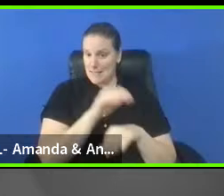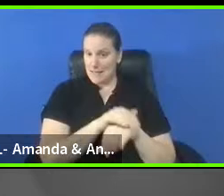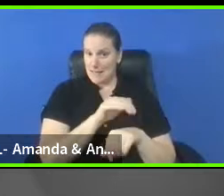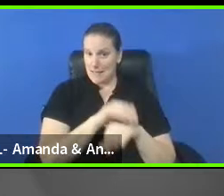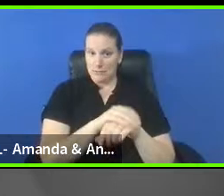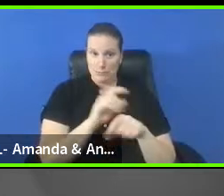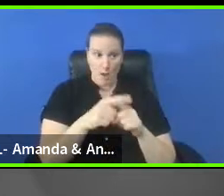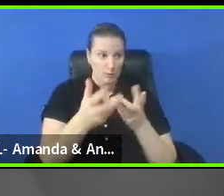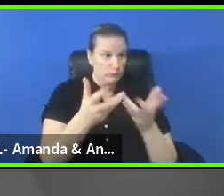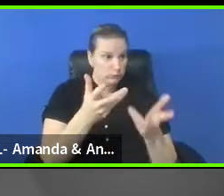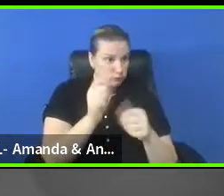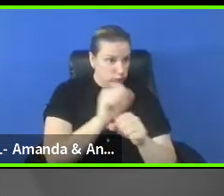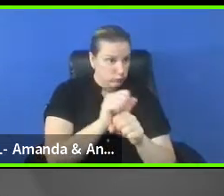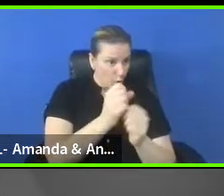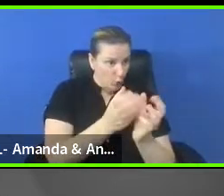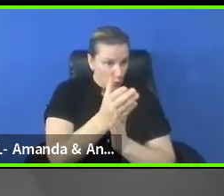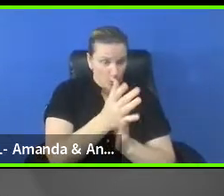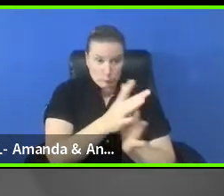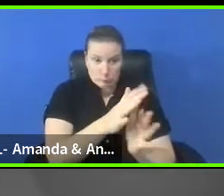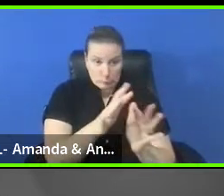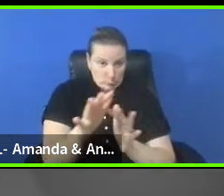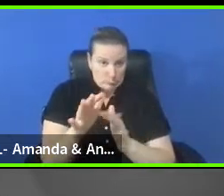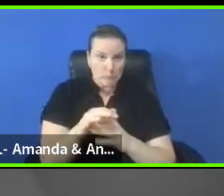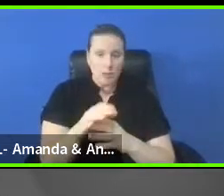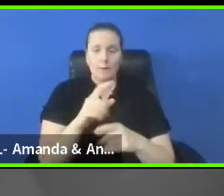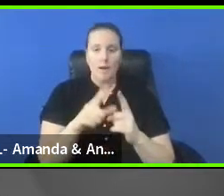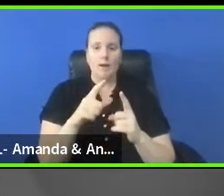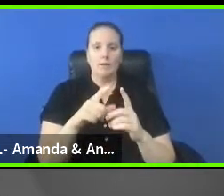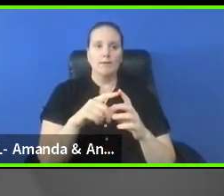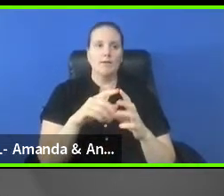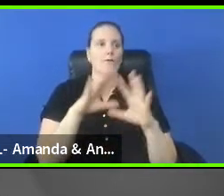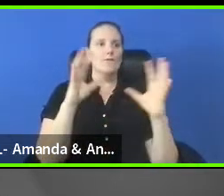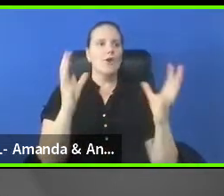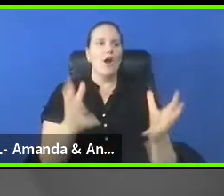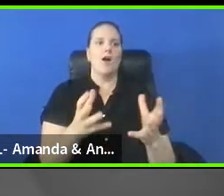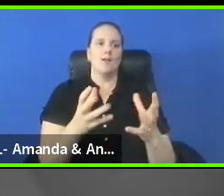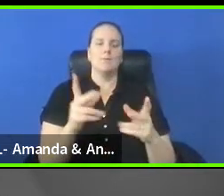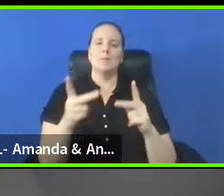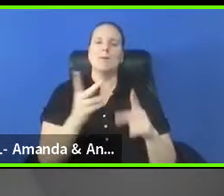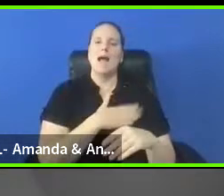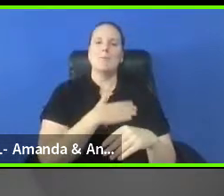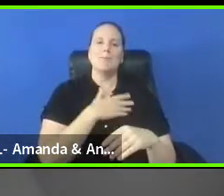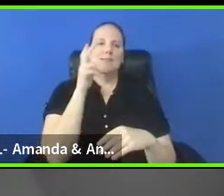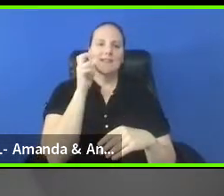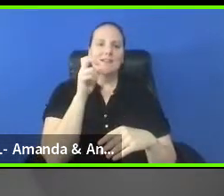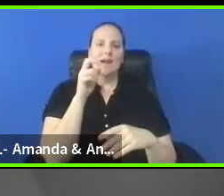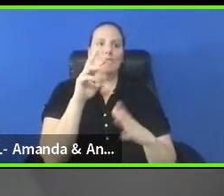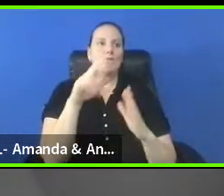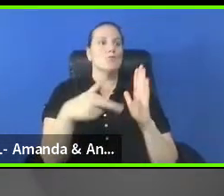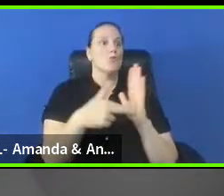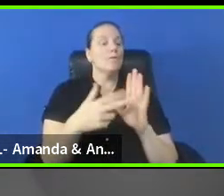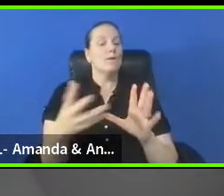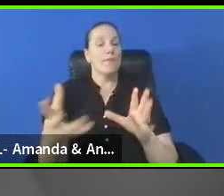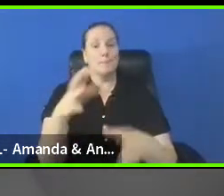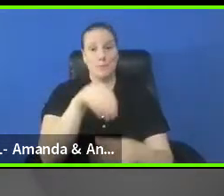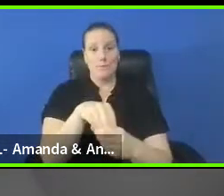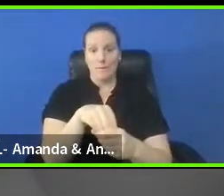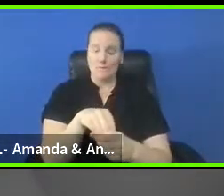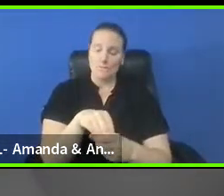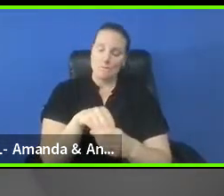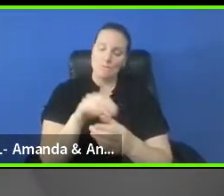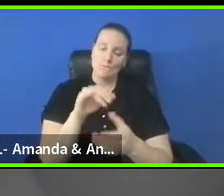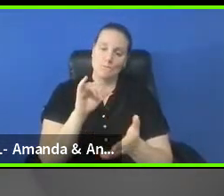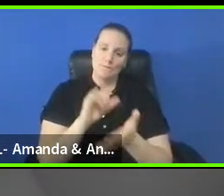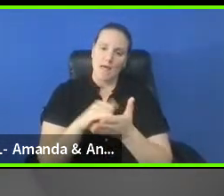through those as well. And I think overwhelmingly people just were happy to hear that there was a role for them to play and that we